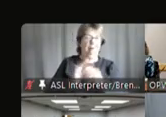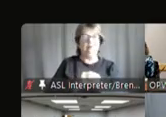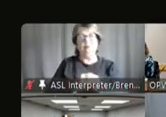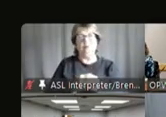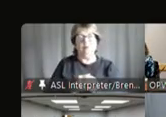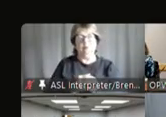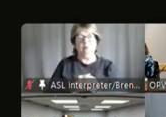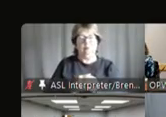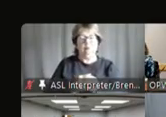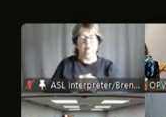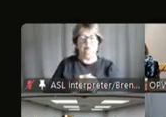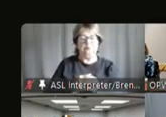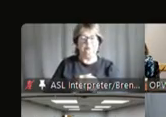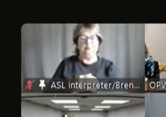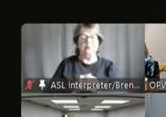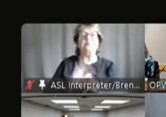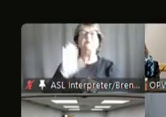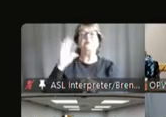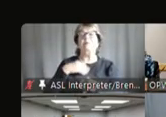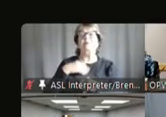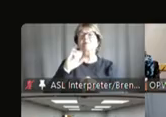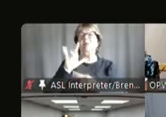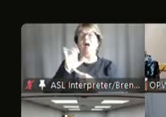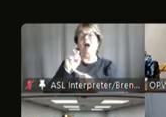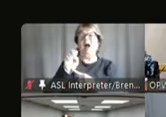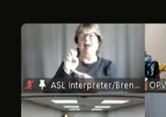Yeah, Chris, this is Eileen Haynes, and